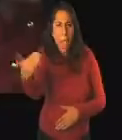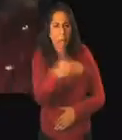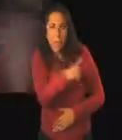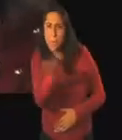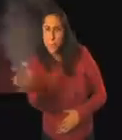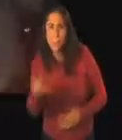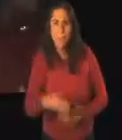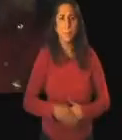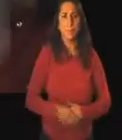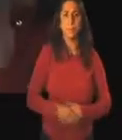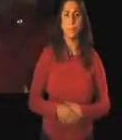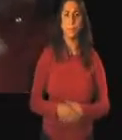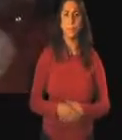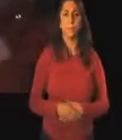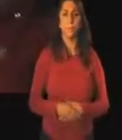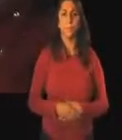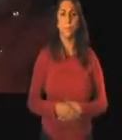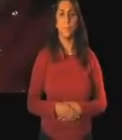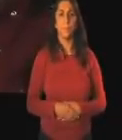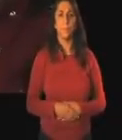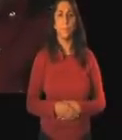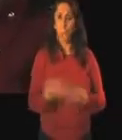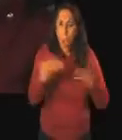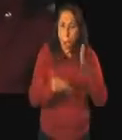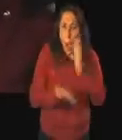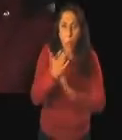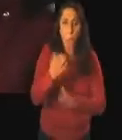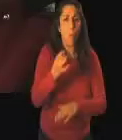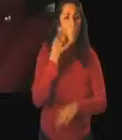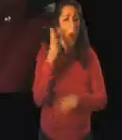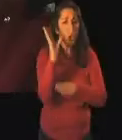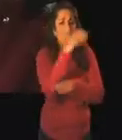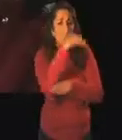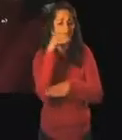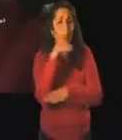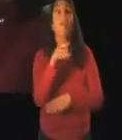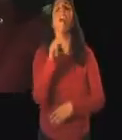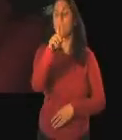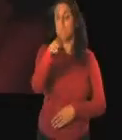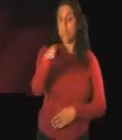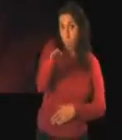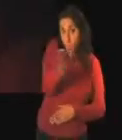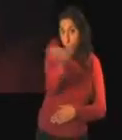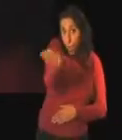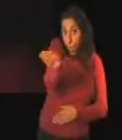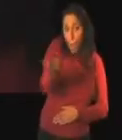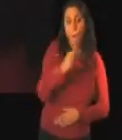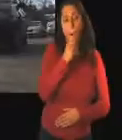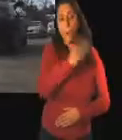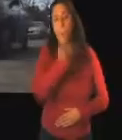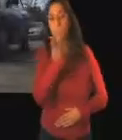Which direction is it in? Um, where are we going? Right from. That way? Yeah. Okay, thanks.